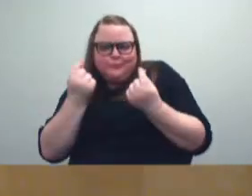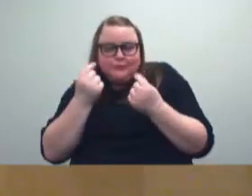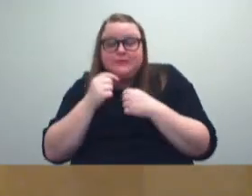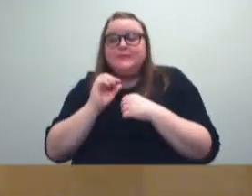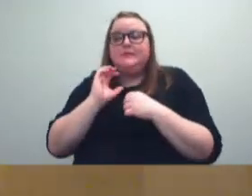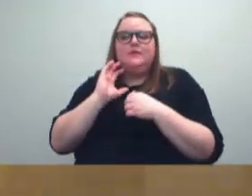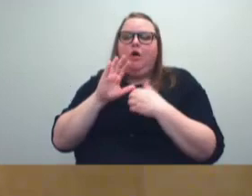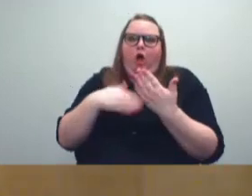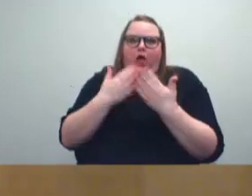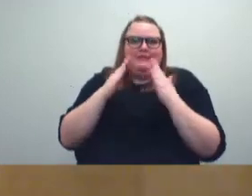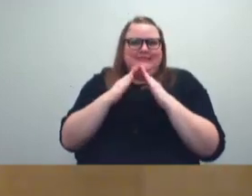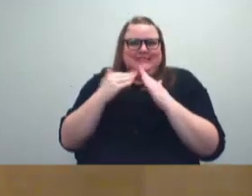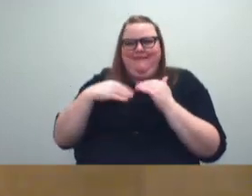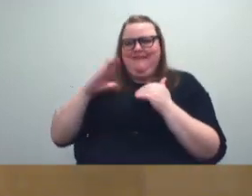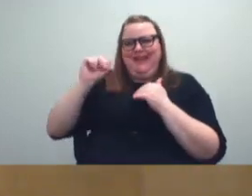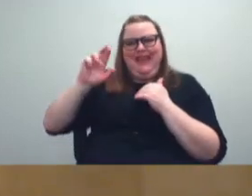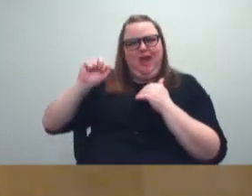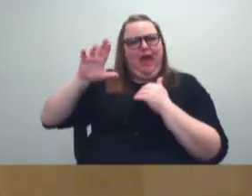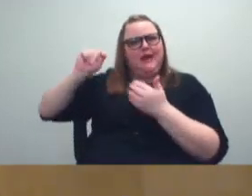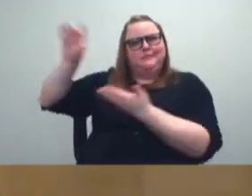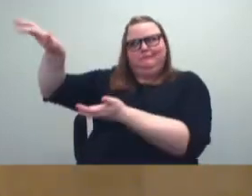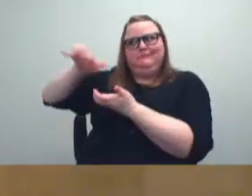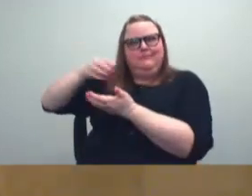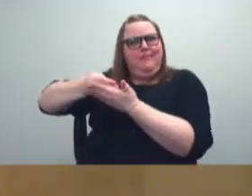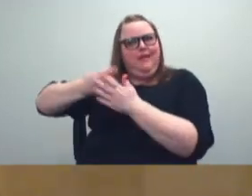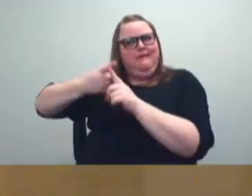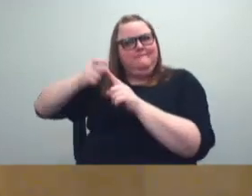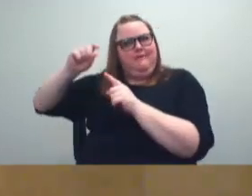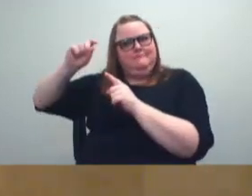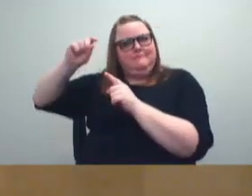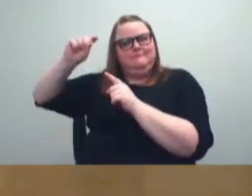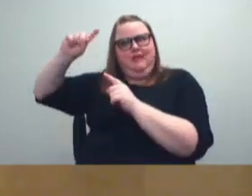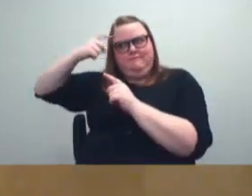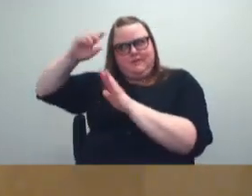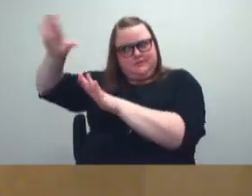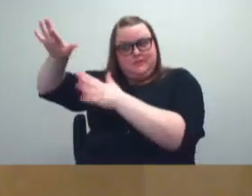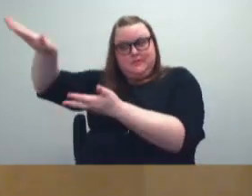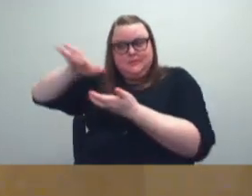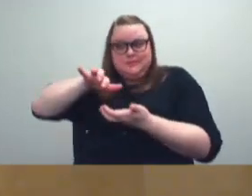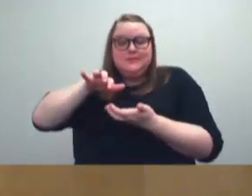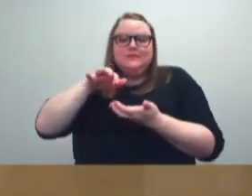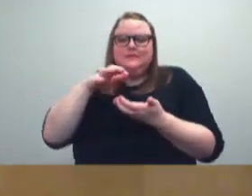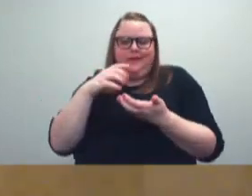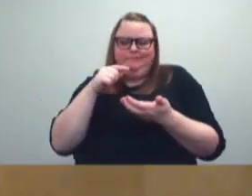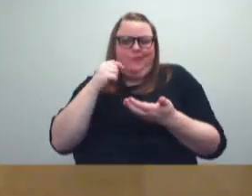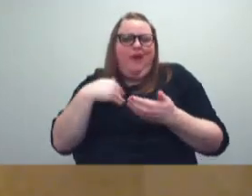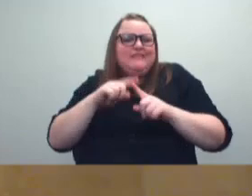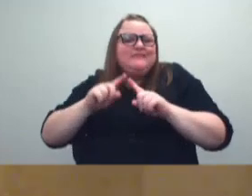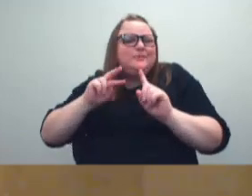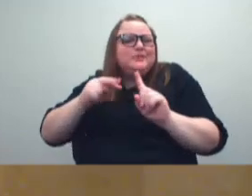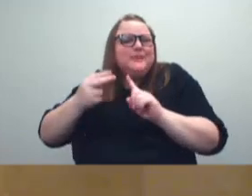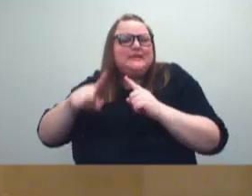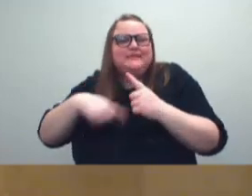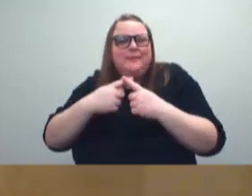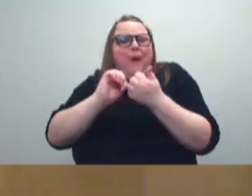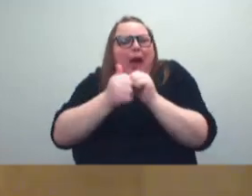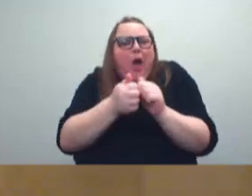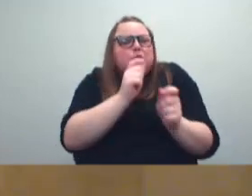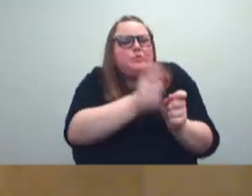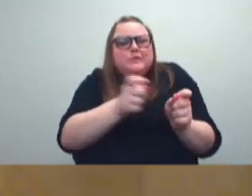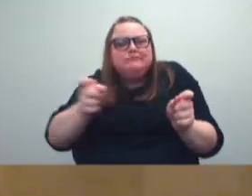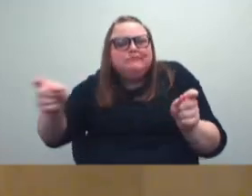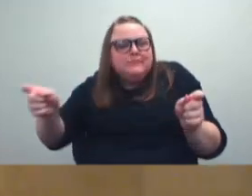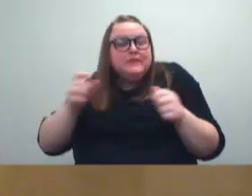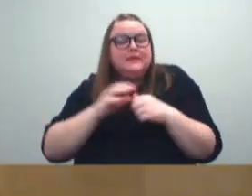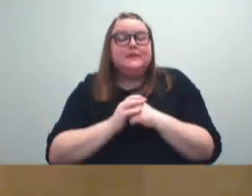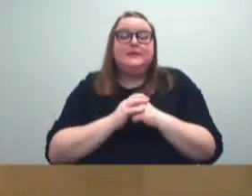to do. We each have different perspectives or ways to do that, a different purview. And so with that, I only can talk about us, but it is exciting to